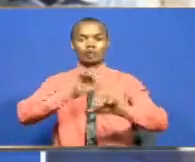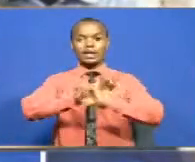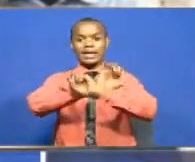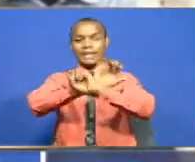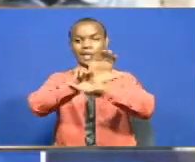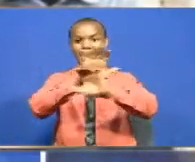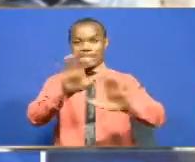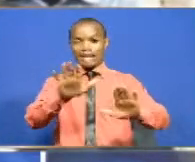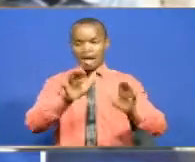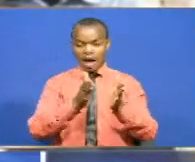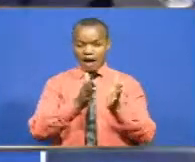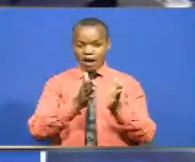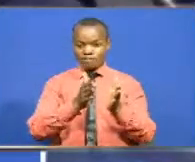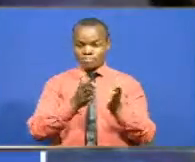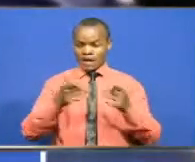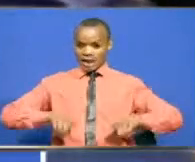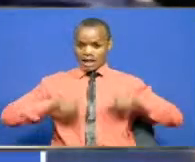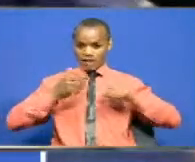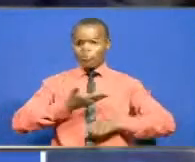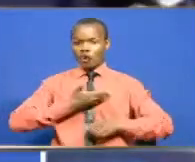the lives of our own people.